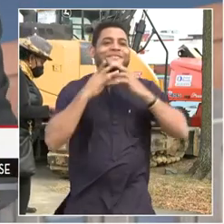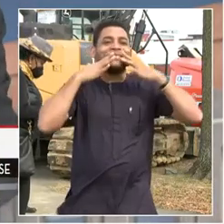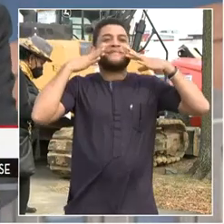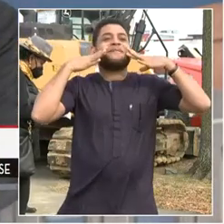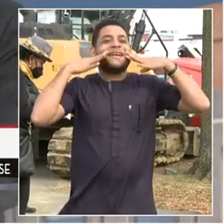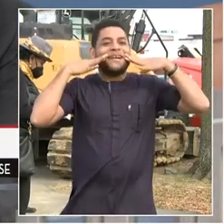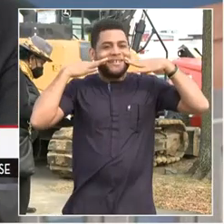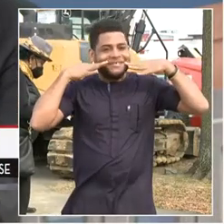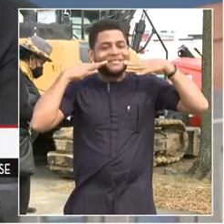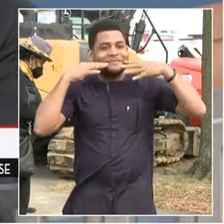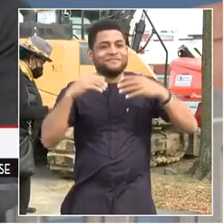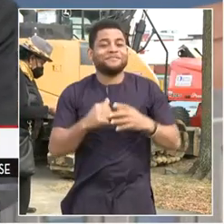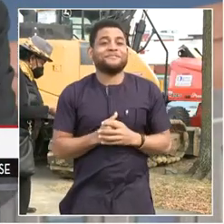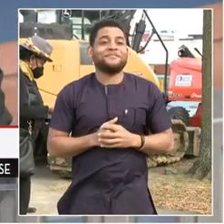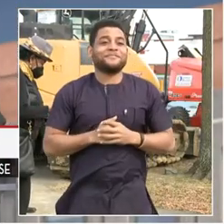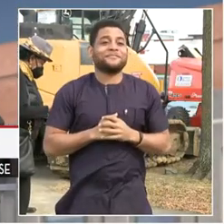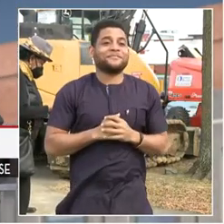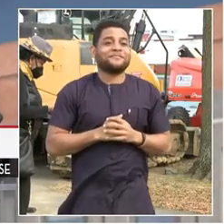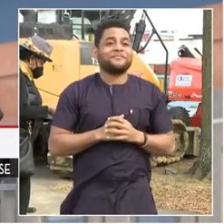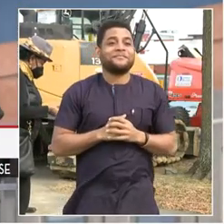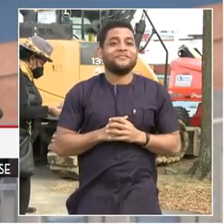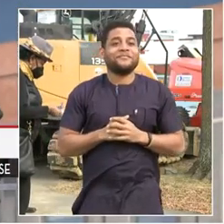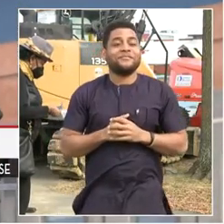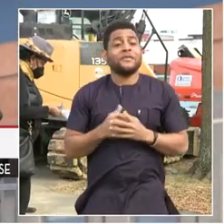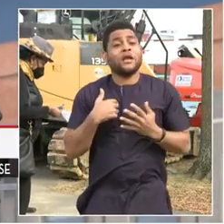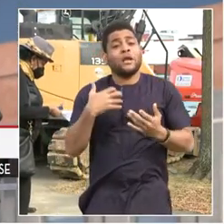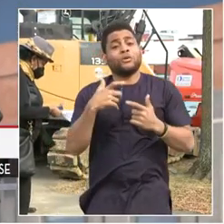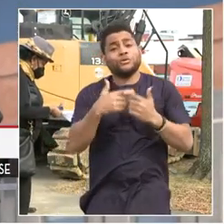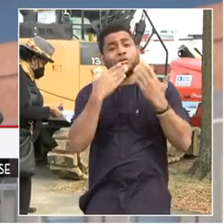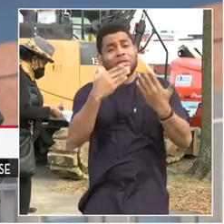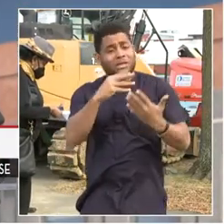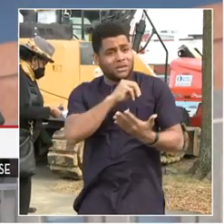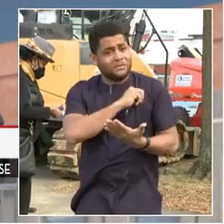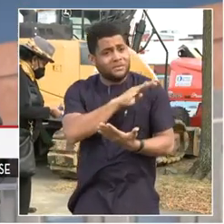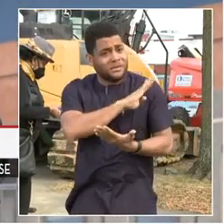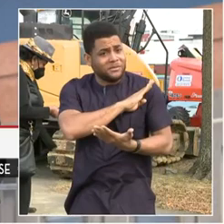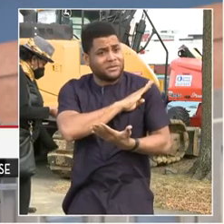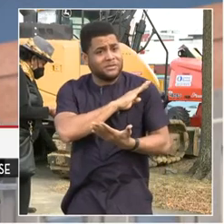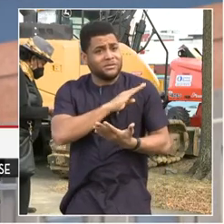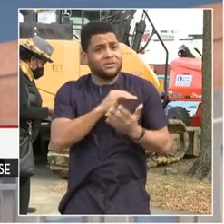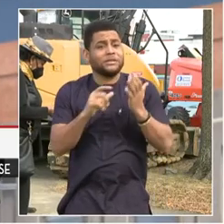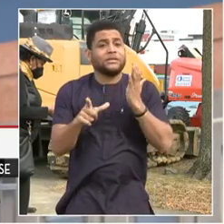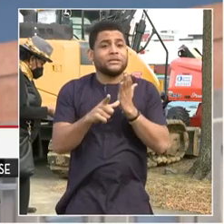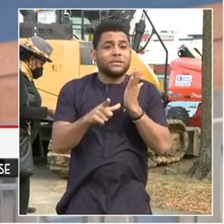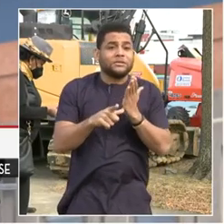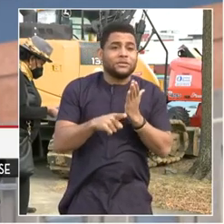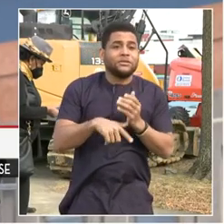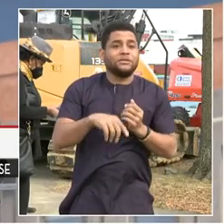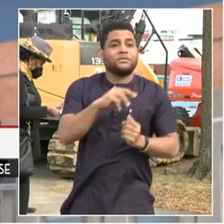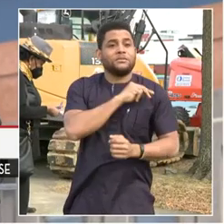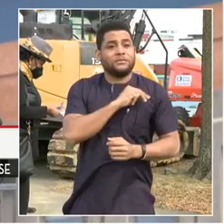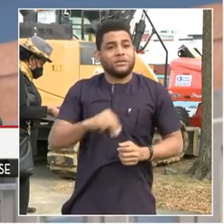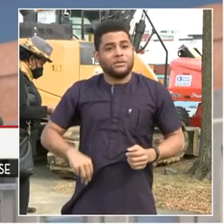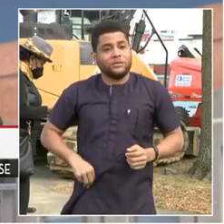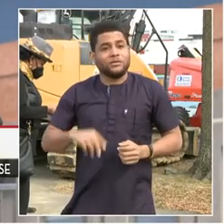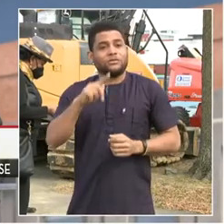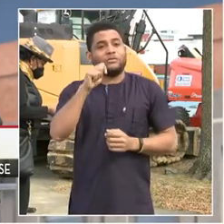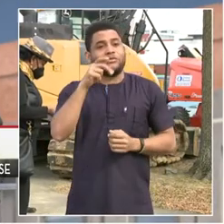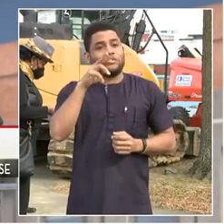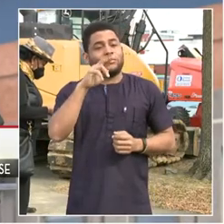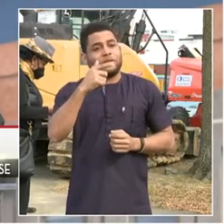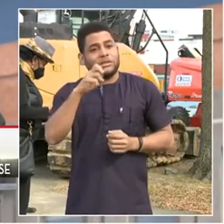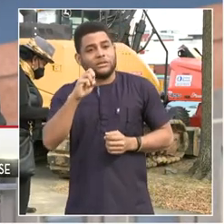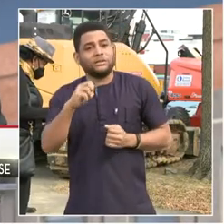also want to thank not only Mayor Bowser, but I want to thank Deputy Mayor Turnage, Deputy Mayor